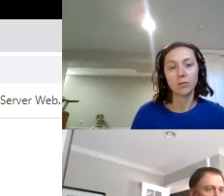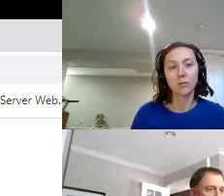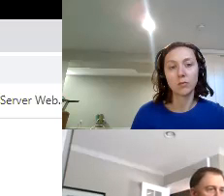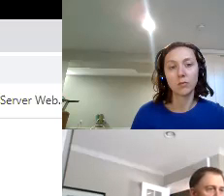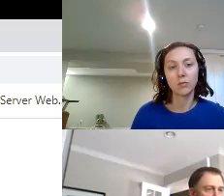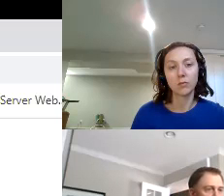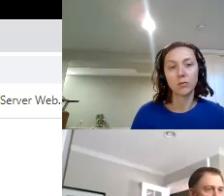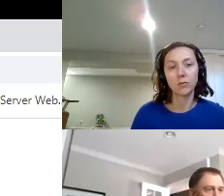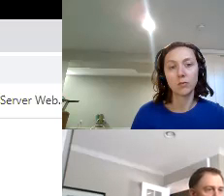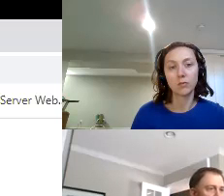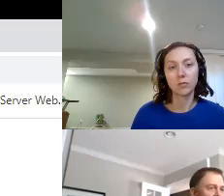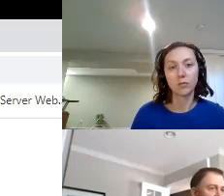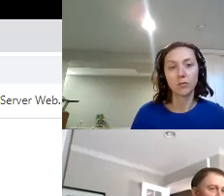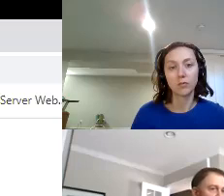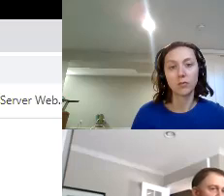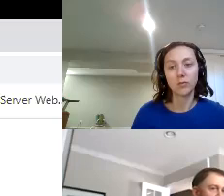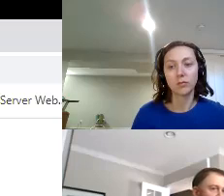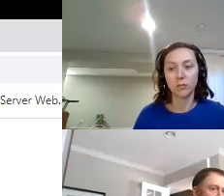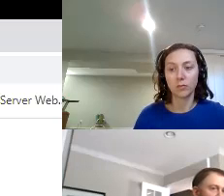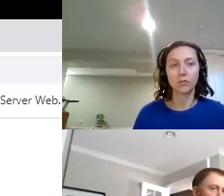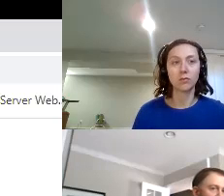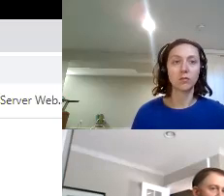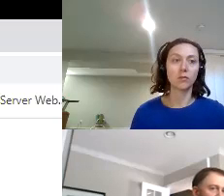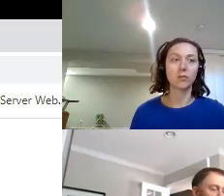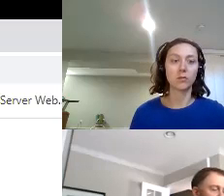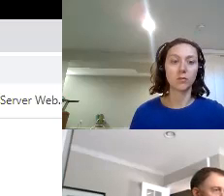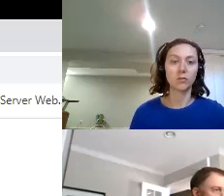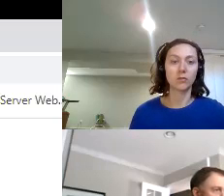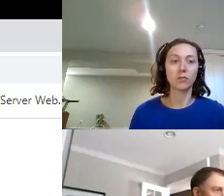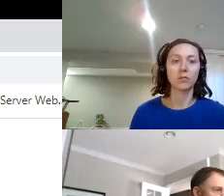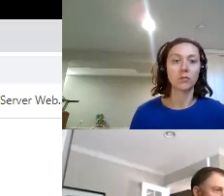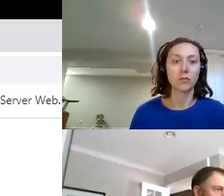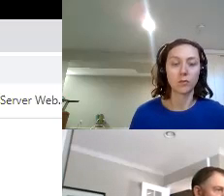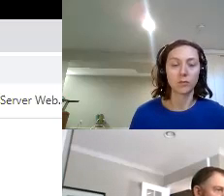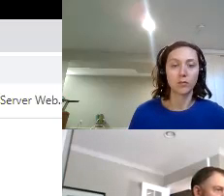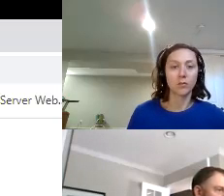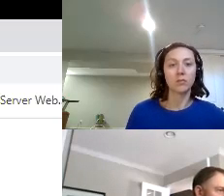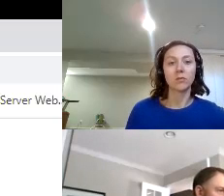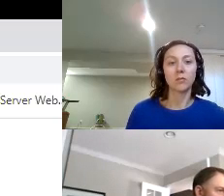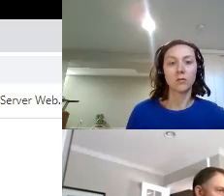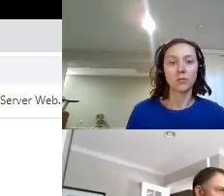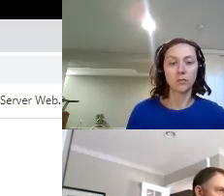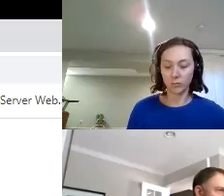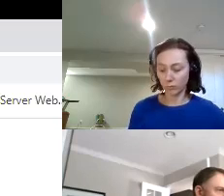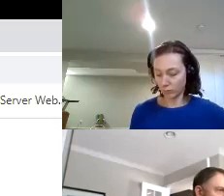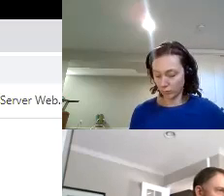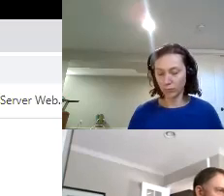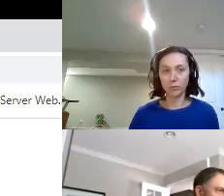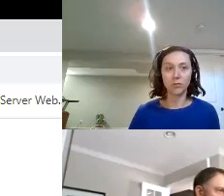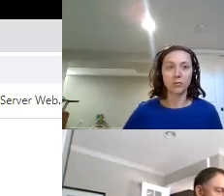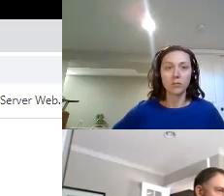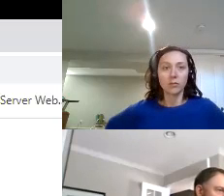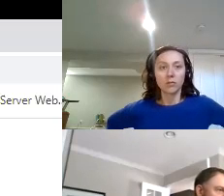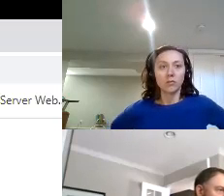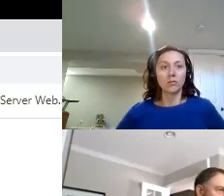implement some of our, or make the dashboard searchable by outcomes. So for instance, not everyone's familiar with these